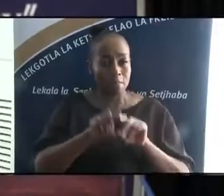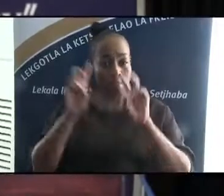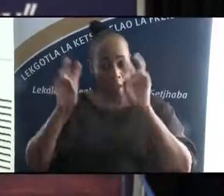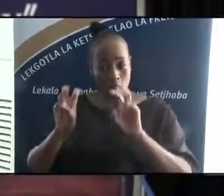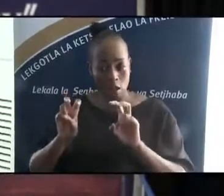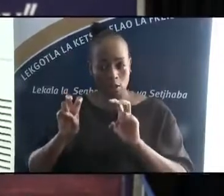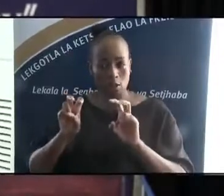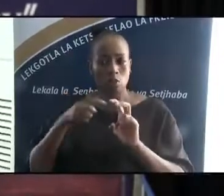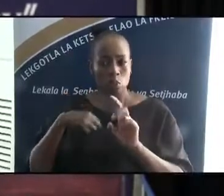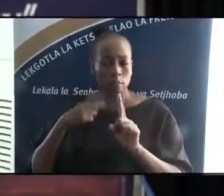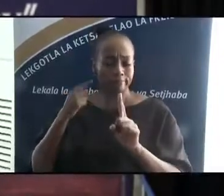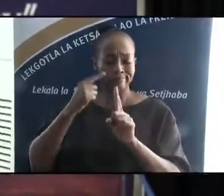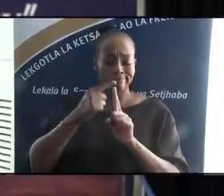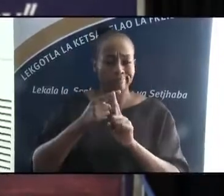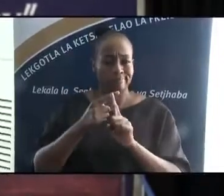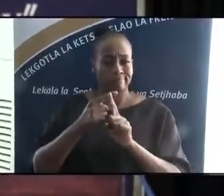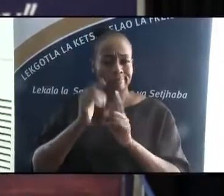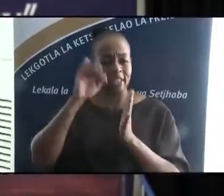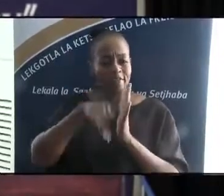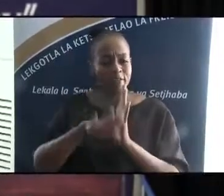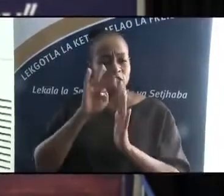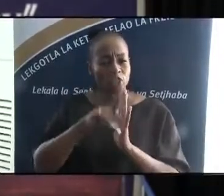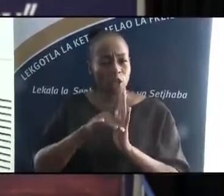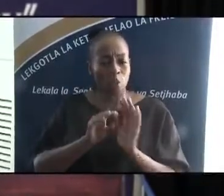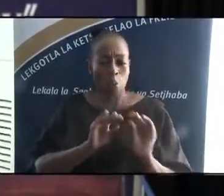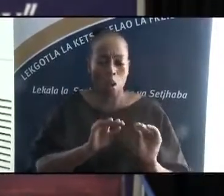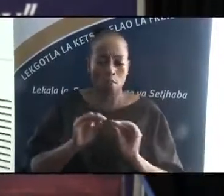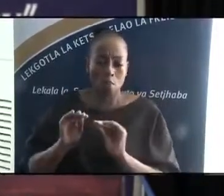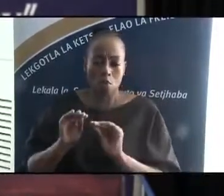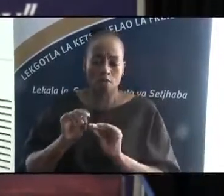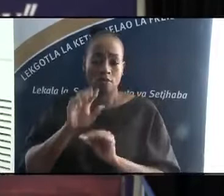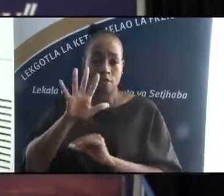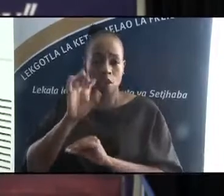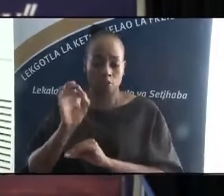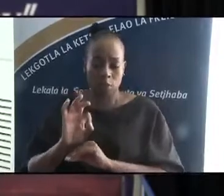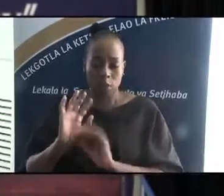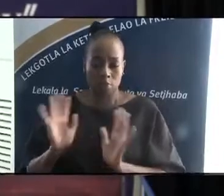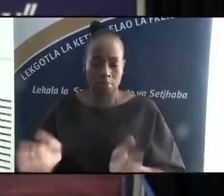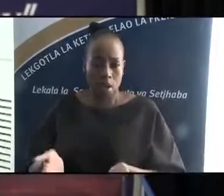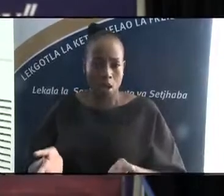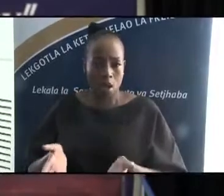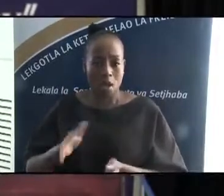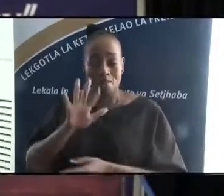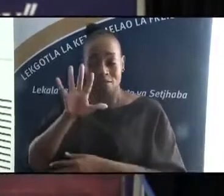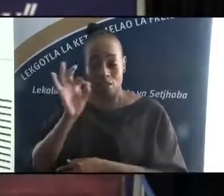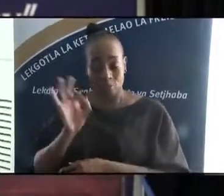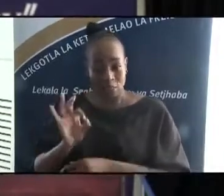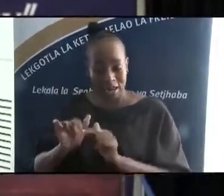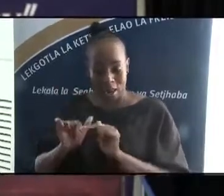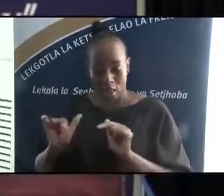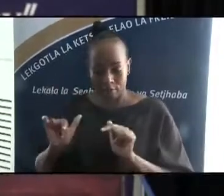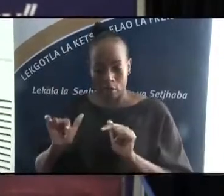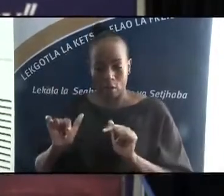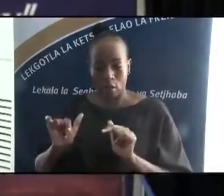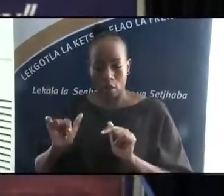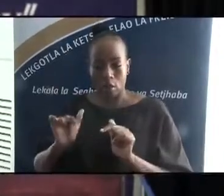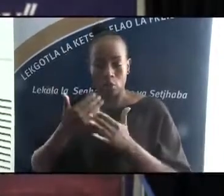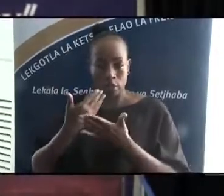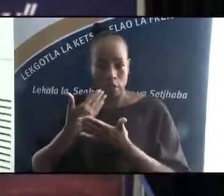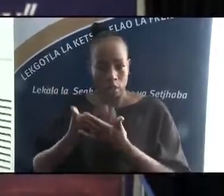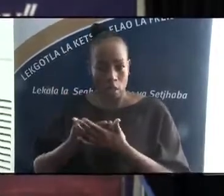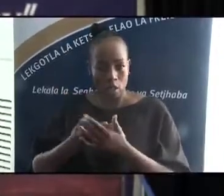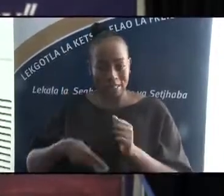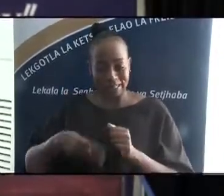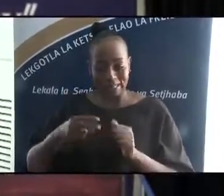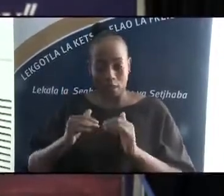is anticipated that the inflation rate will only move below 5%, the 5% level towards the second half of the